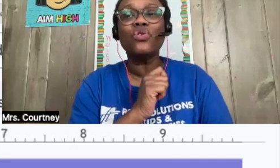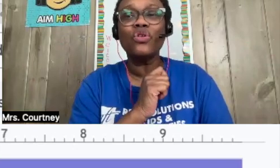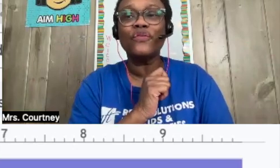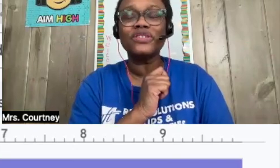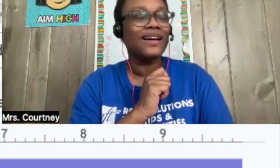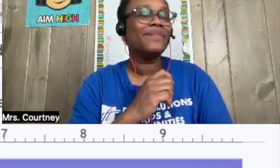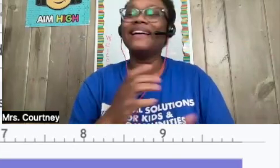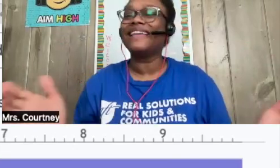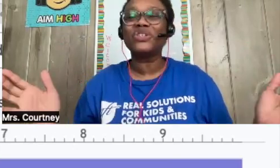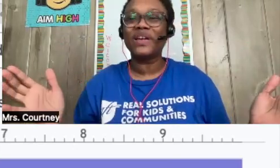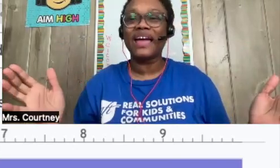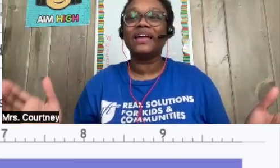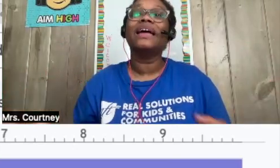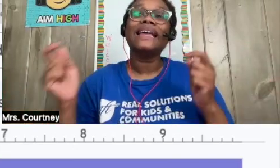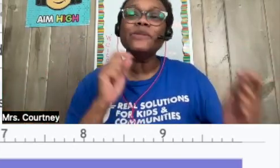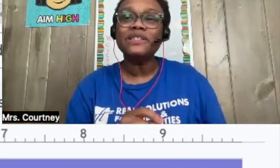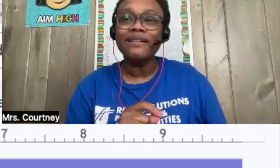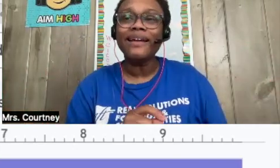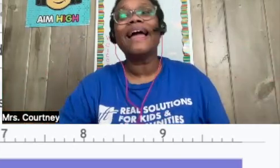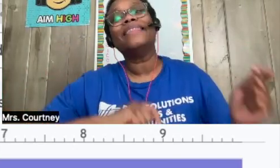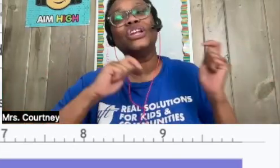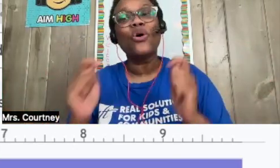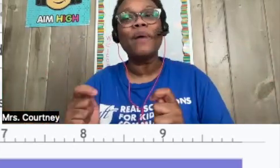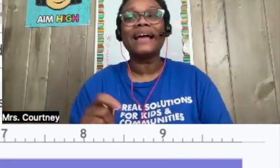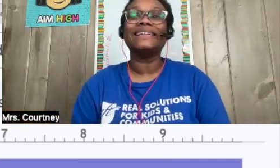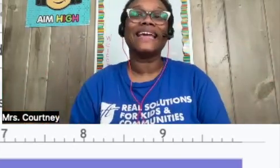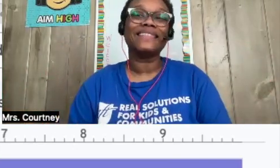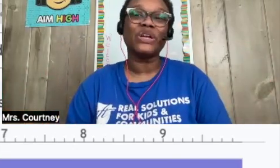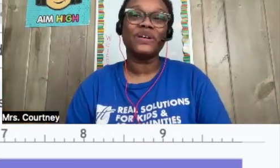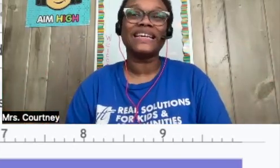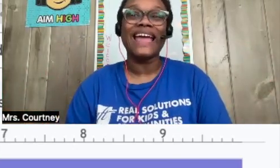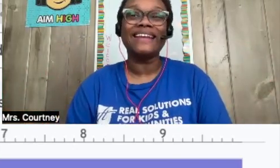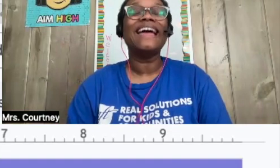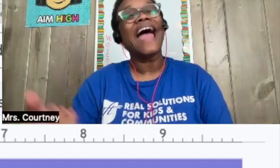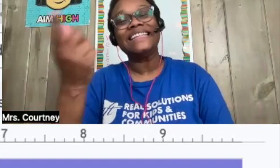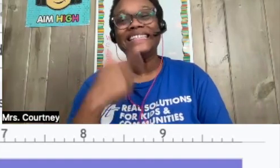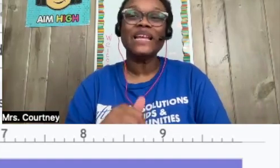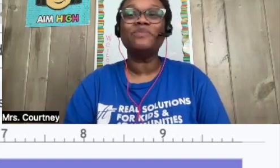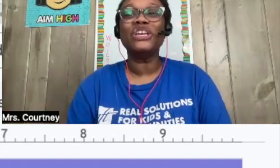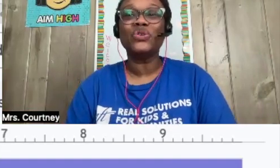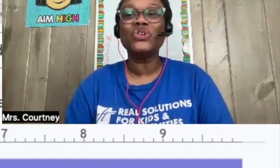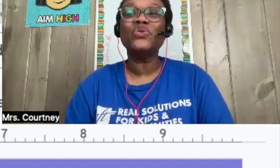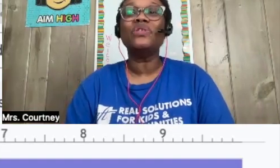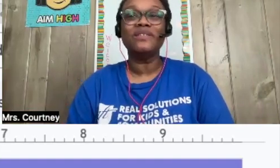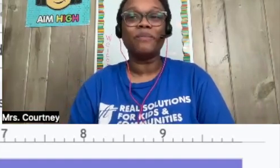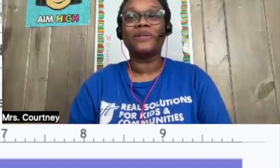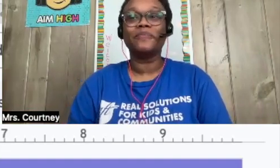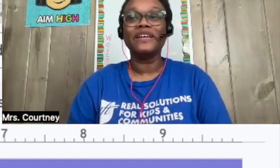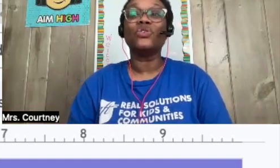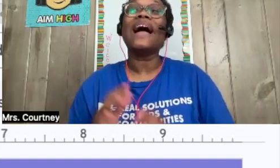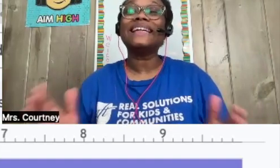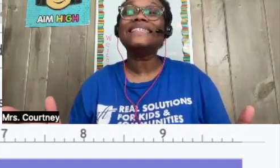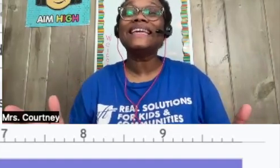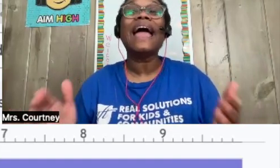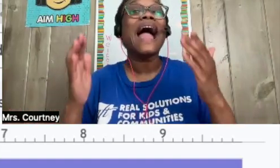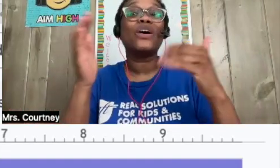don't reach your goal the first time, that's okay. Keep studying and then go back and take that quiz again and send me your new number